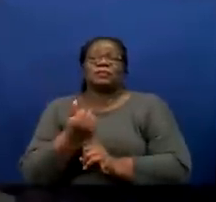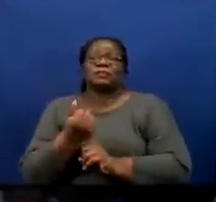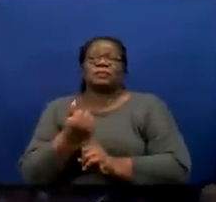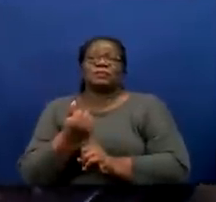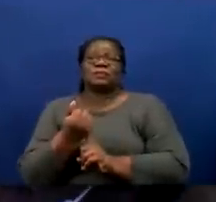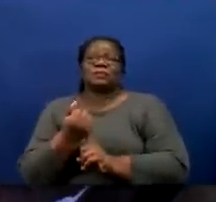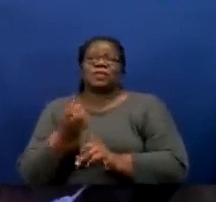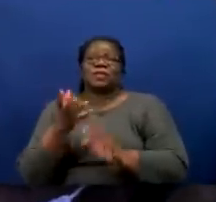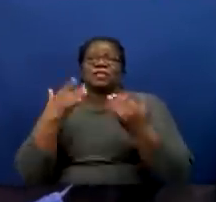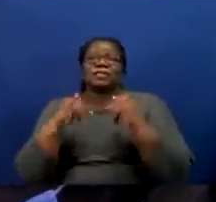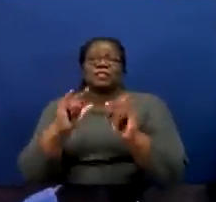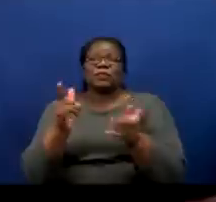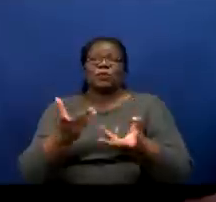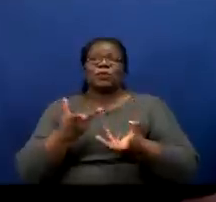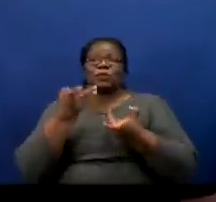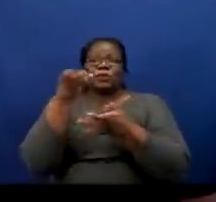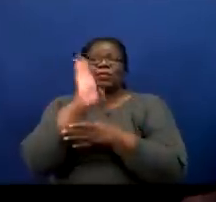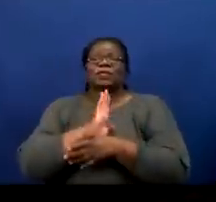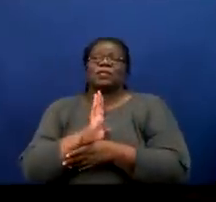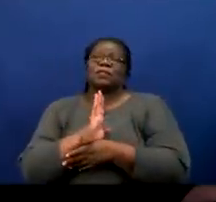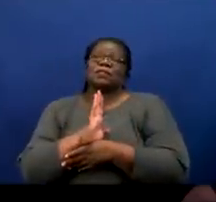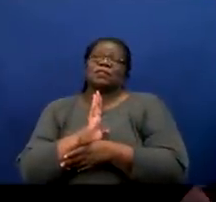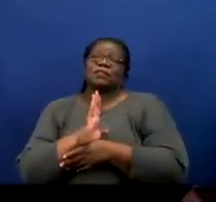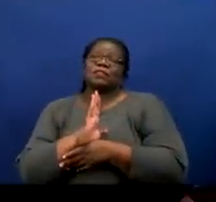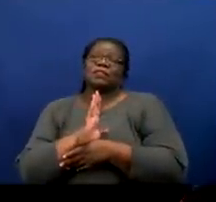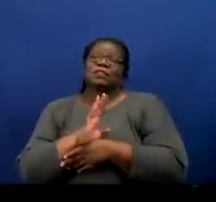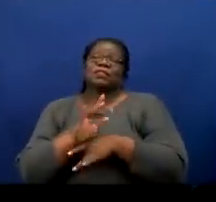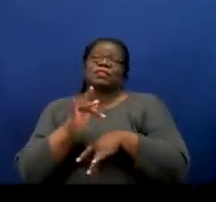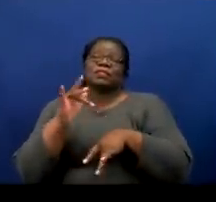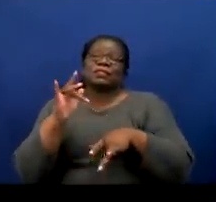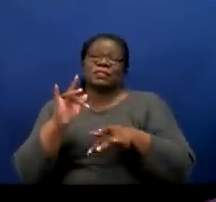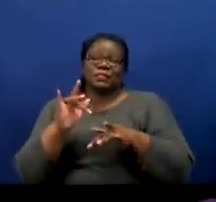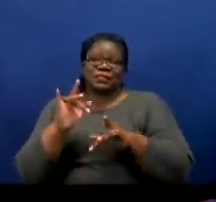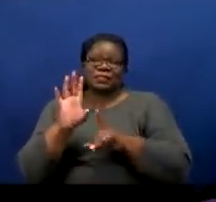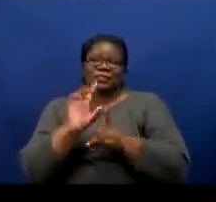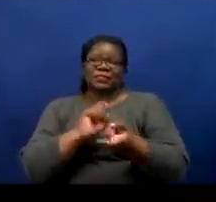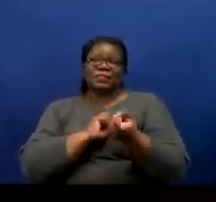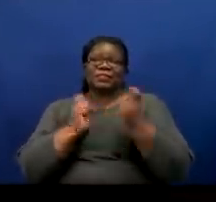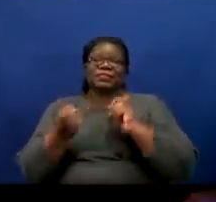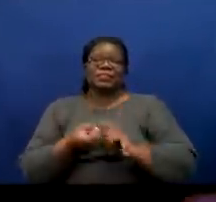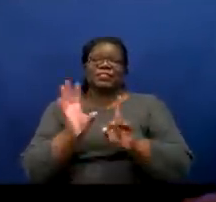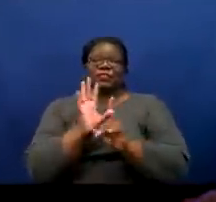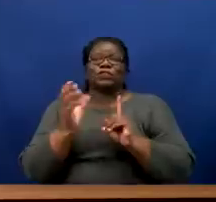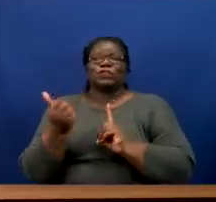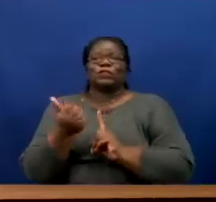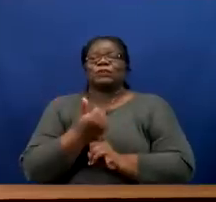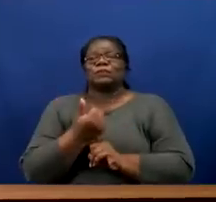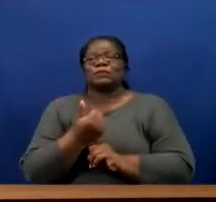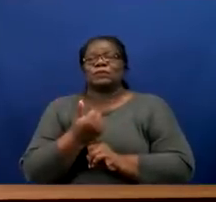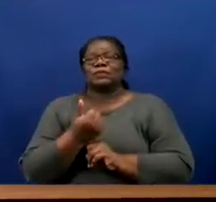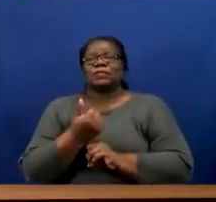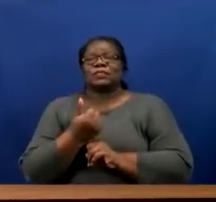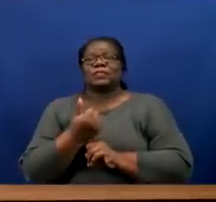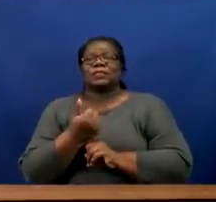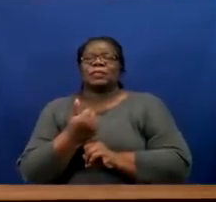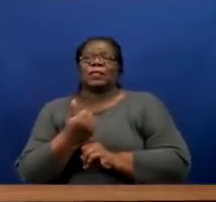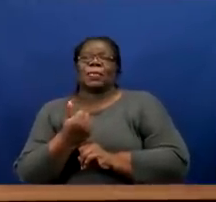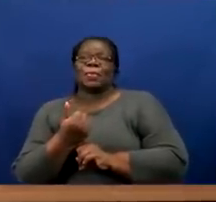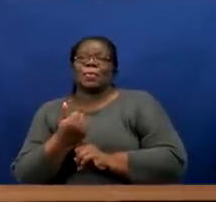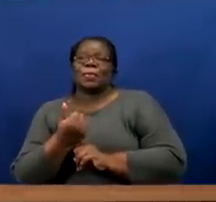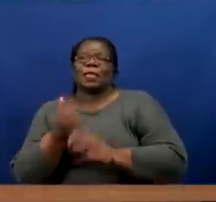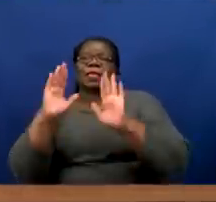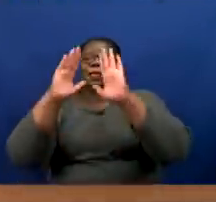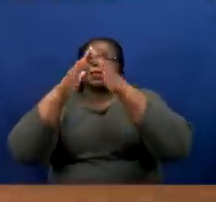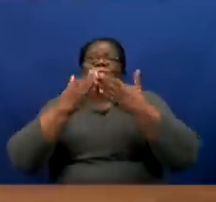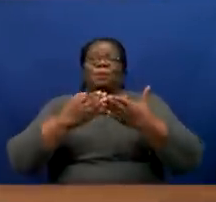still waiting on God to move in your situation. But can I give you some Bible for that? The Bible says,